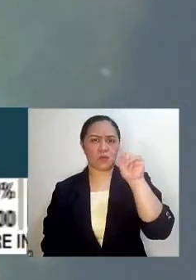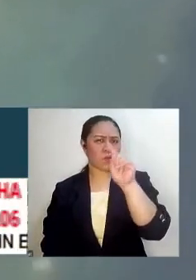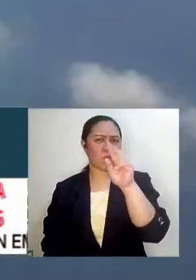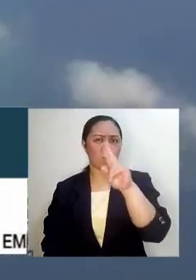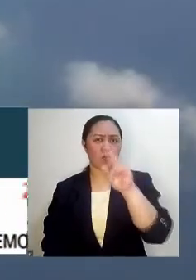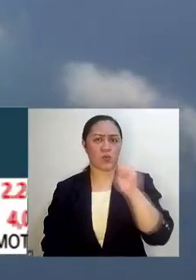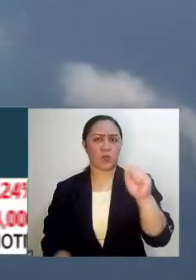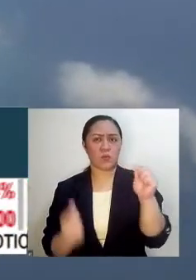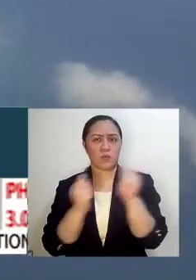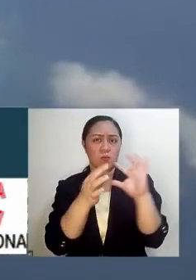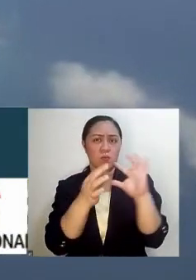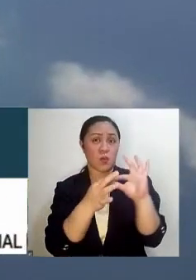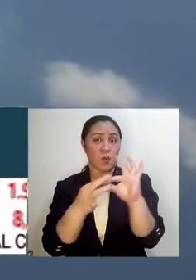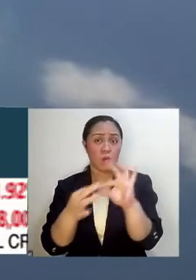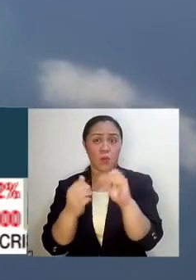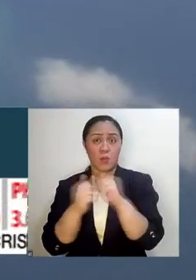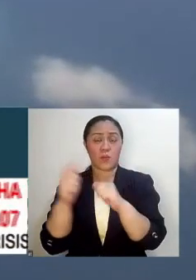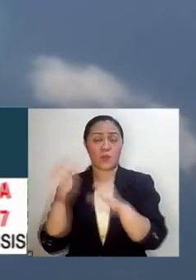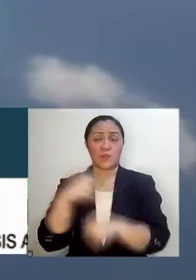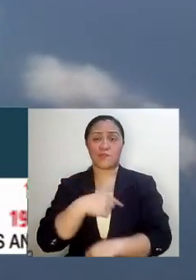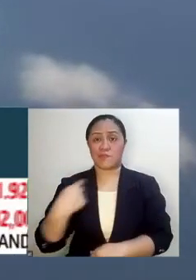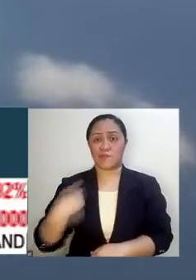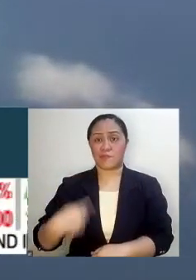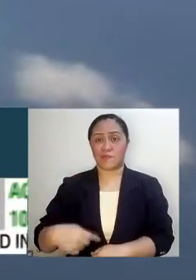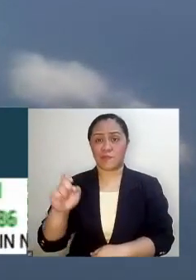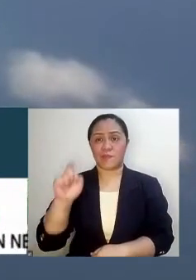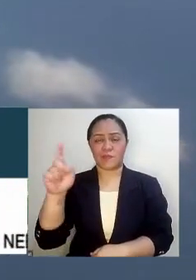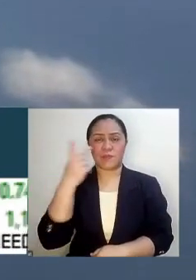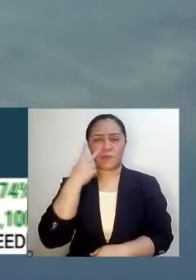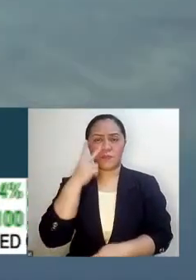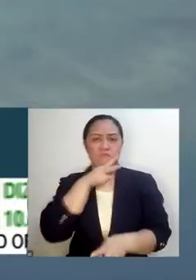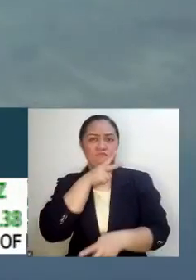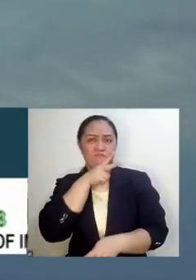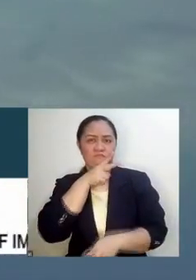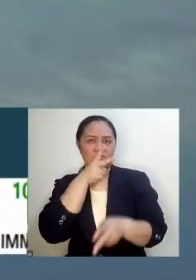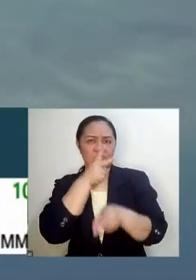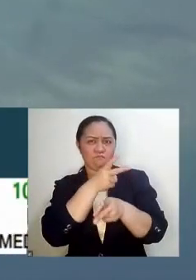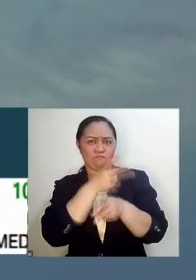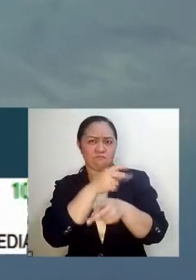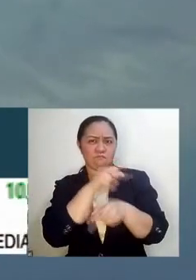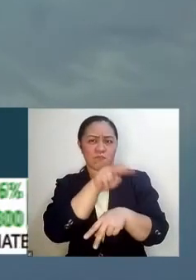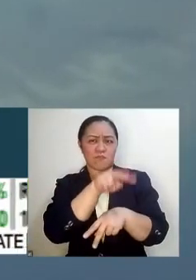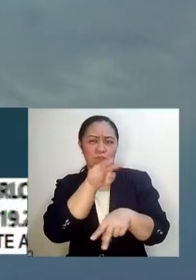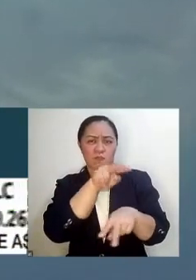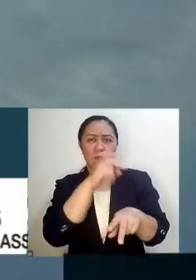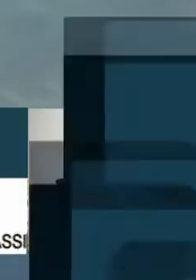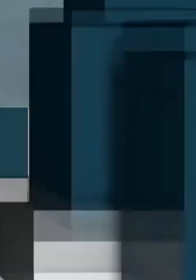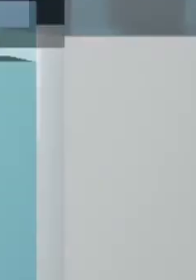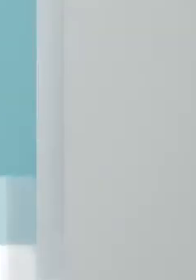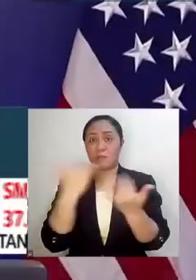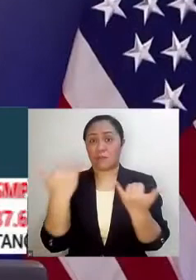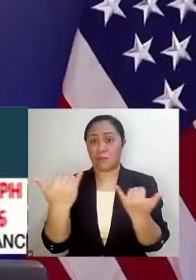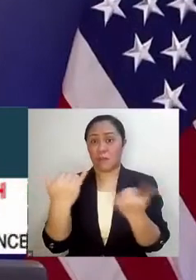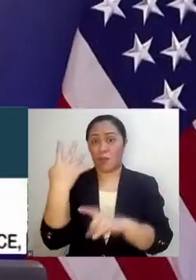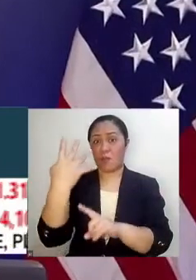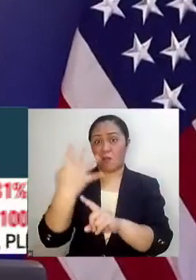China. The 15-member task force is expected to present recommendations within 4 months.